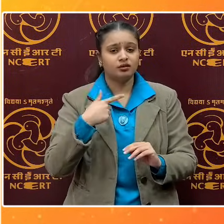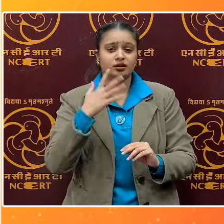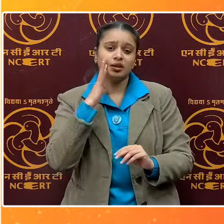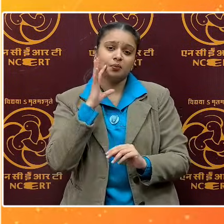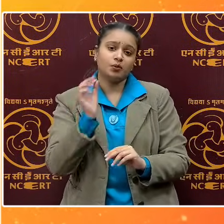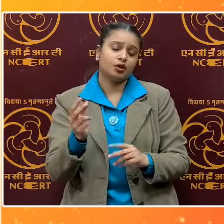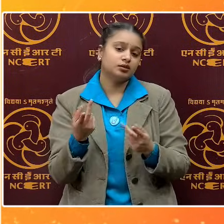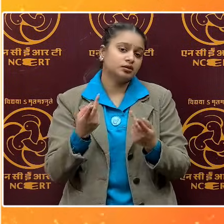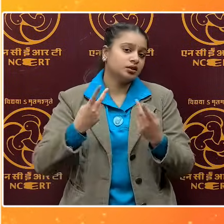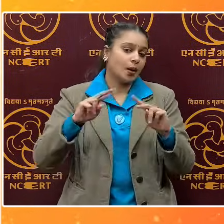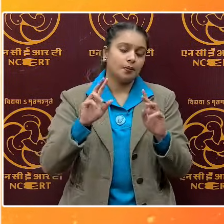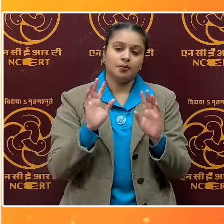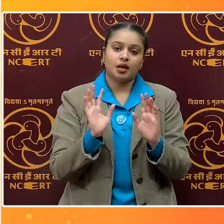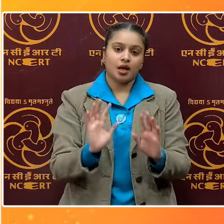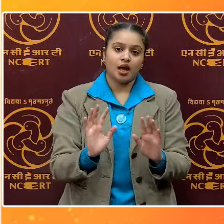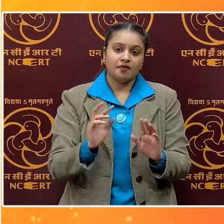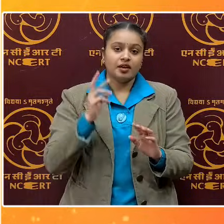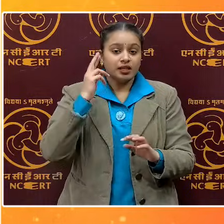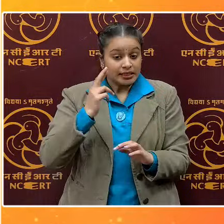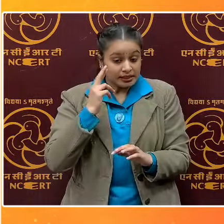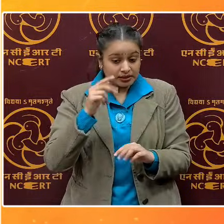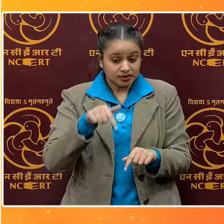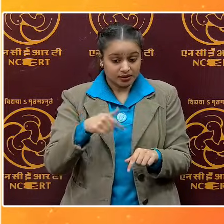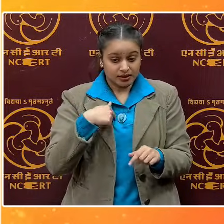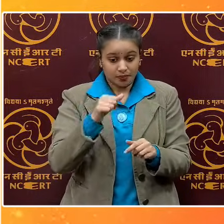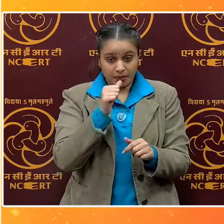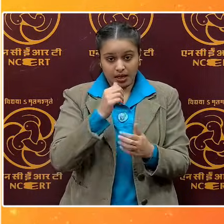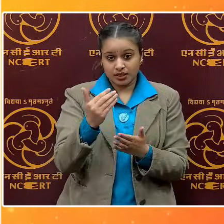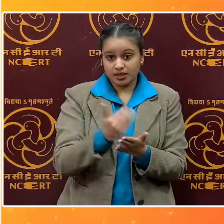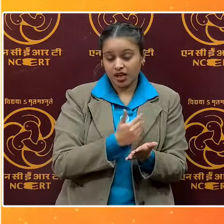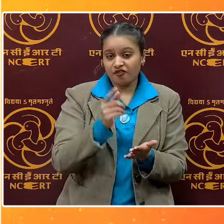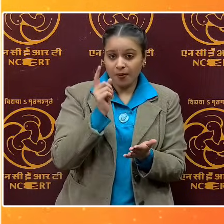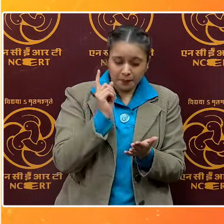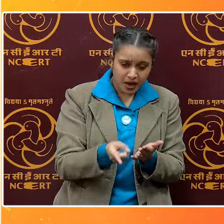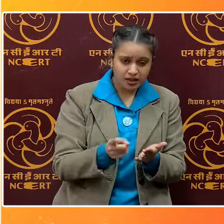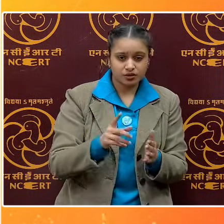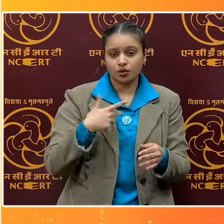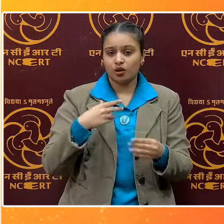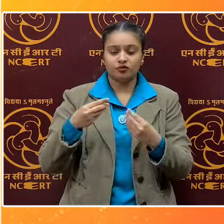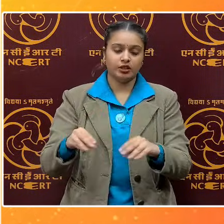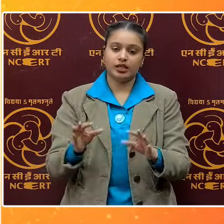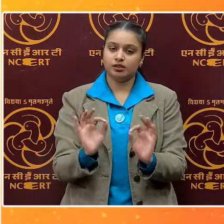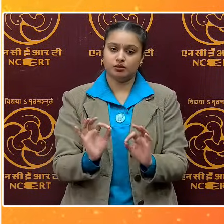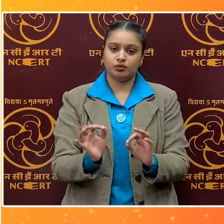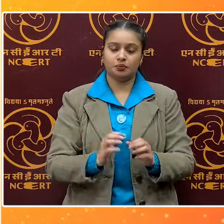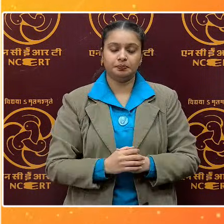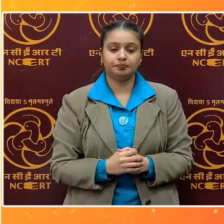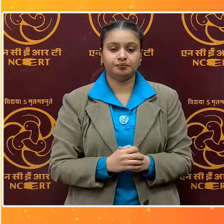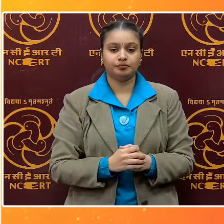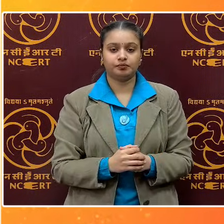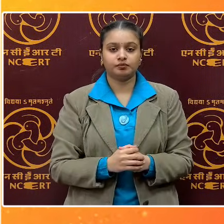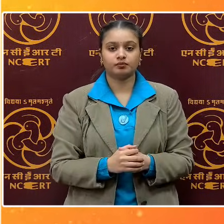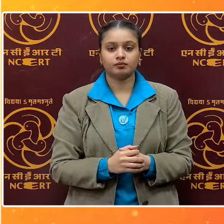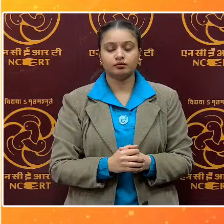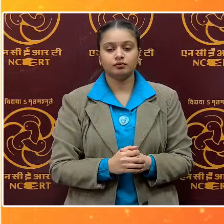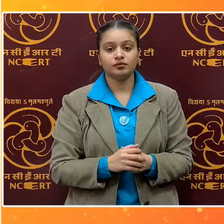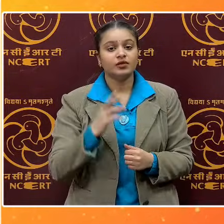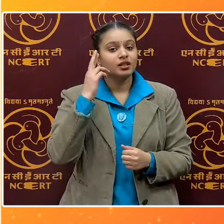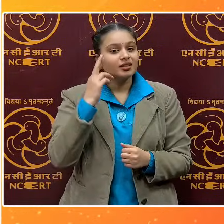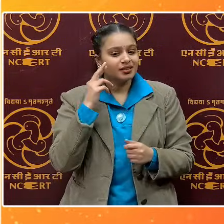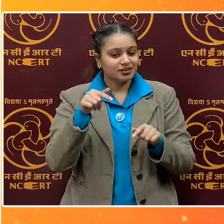important thing, that we must save water and we should not waste water. Right. So